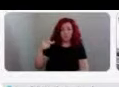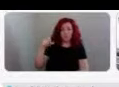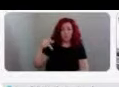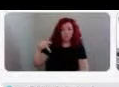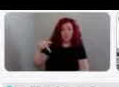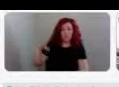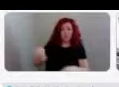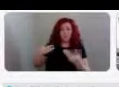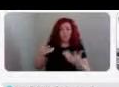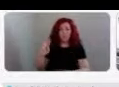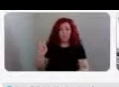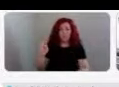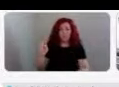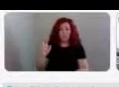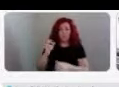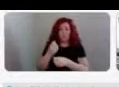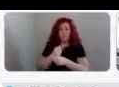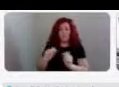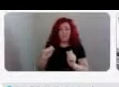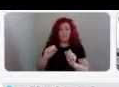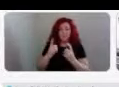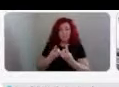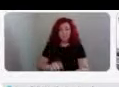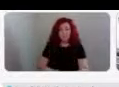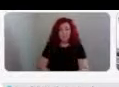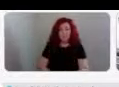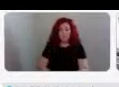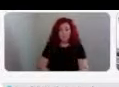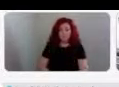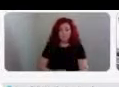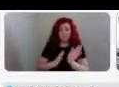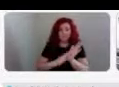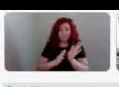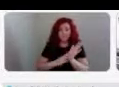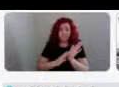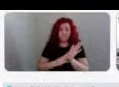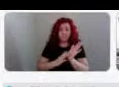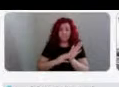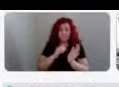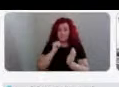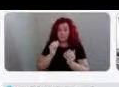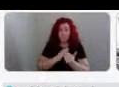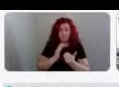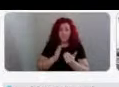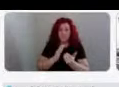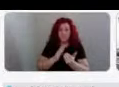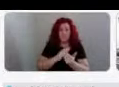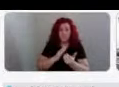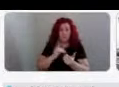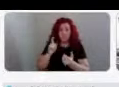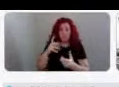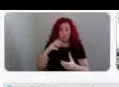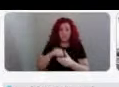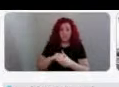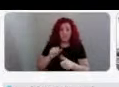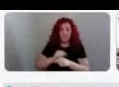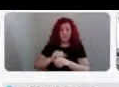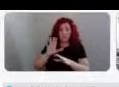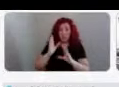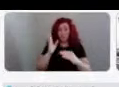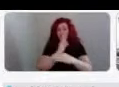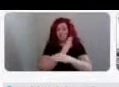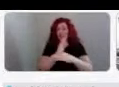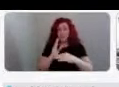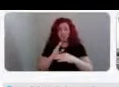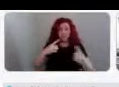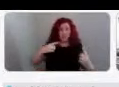the republicans a safe district and i gotta hand it to them it wasn't easy they had to include a mountain range and